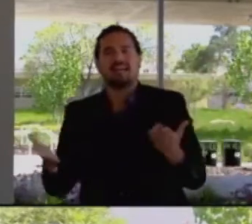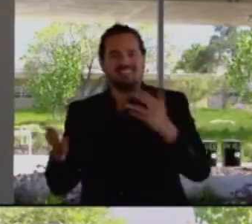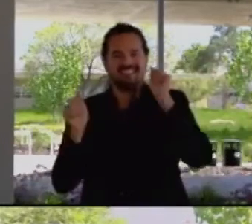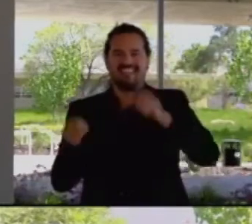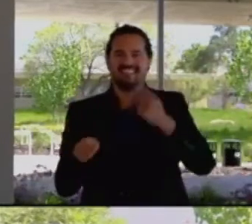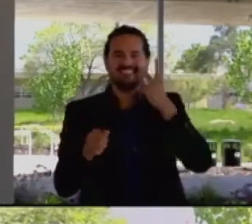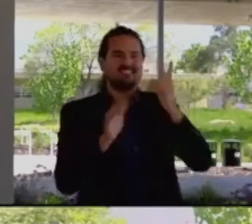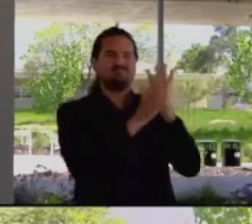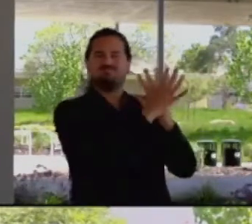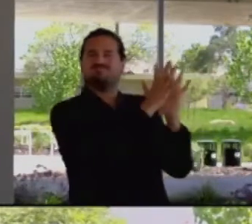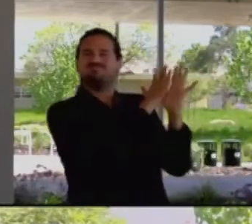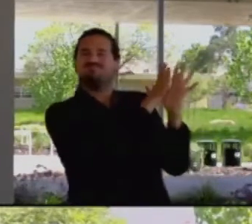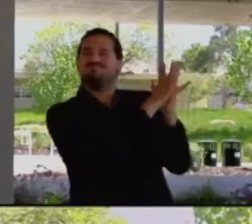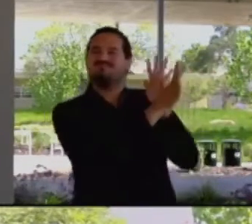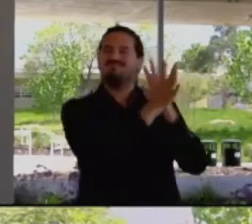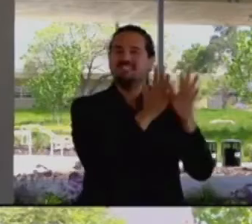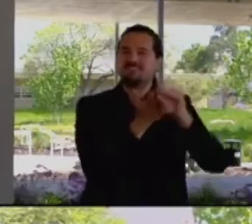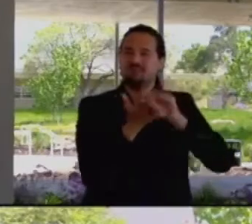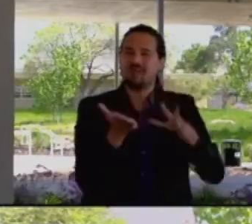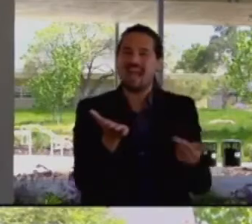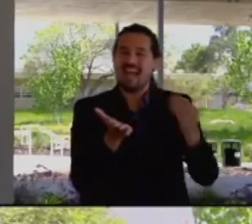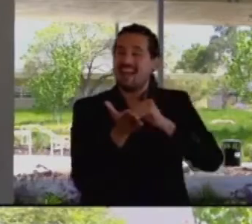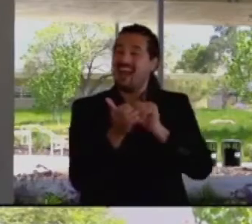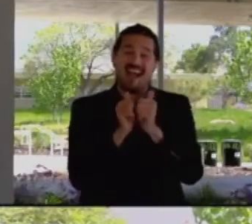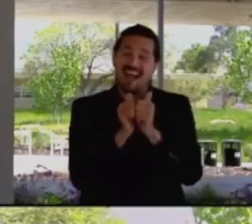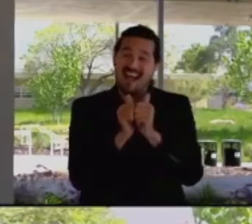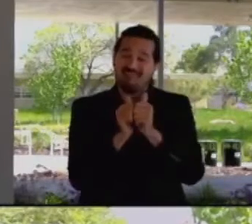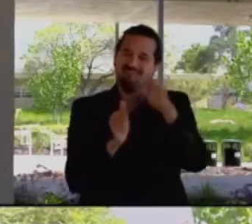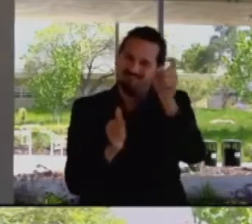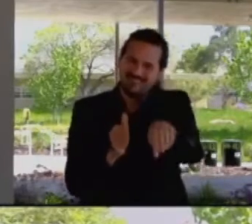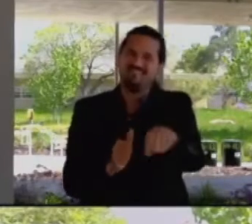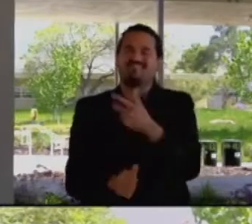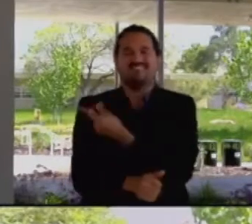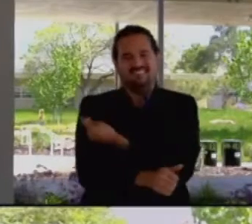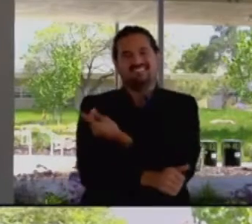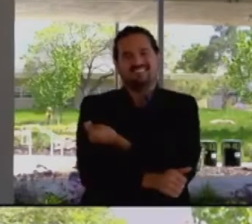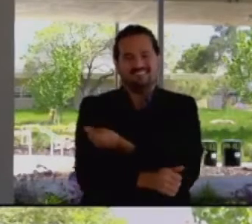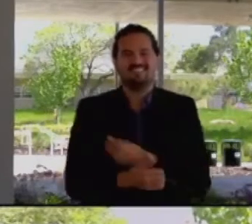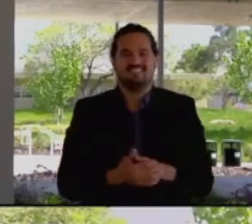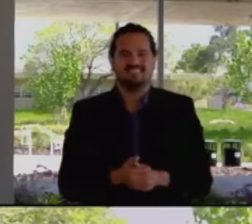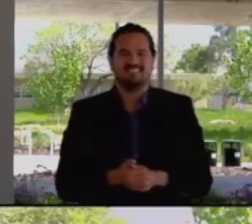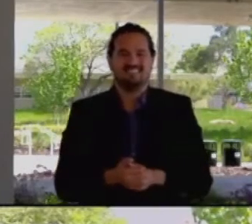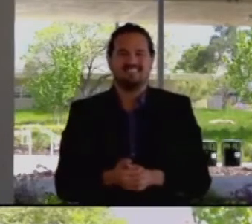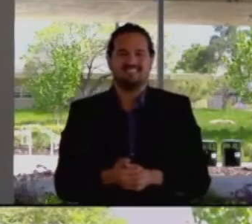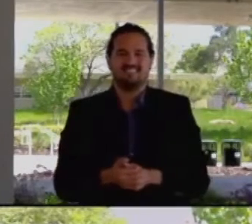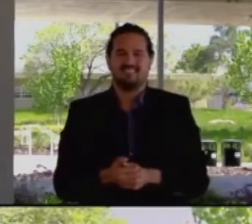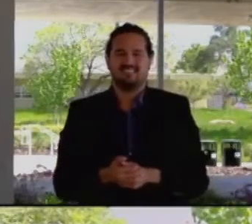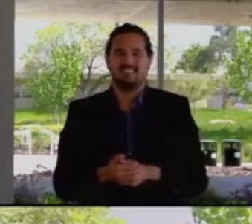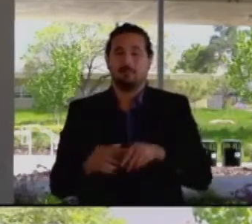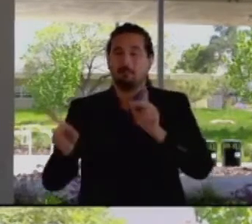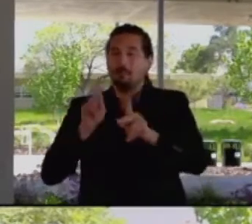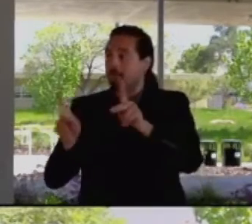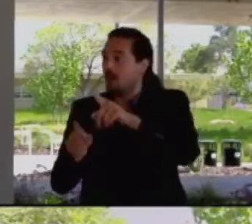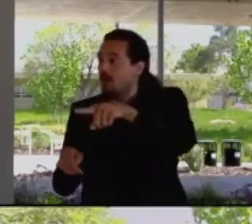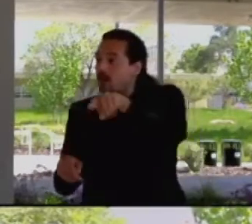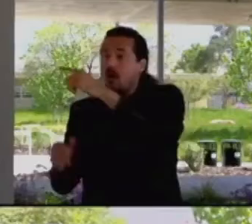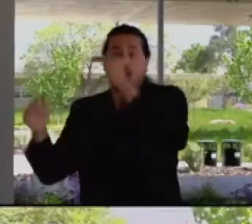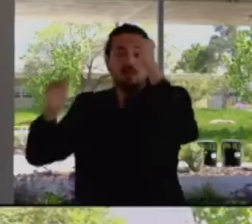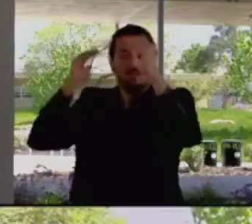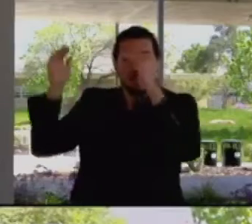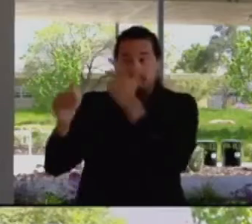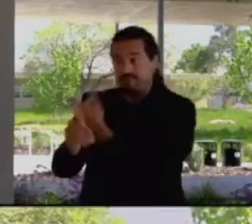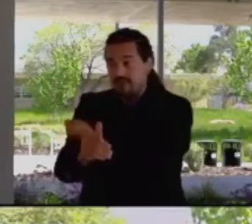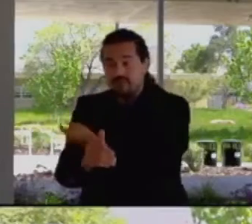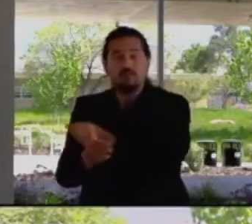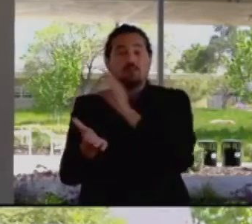vaccination. Getting our community vaccinated, getting our students vaccinated is critical. We don't want to lose